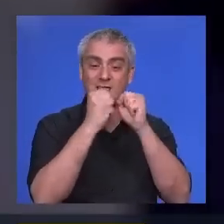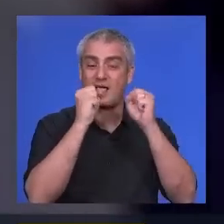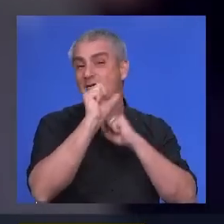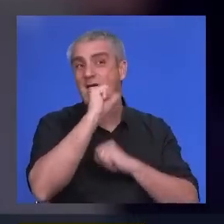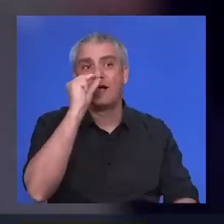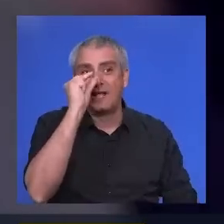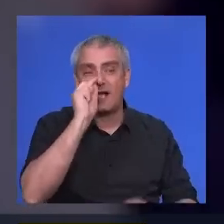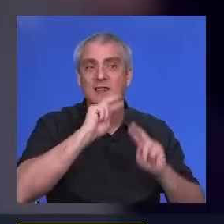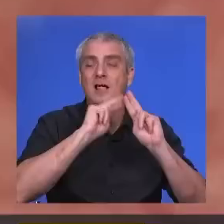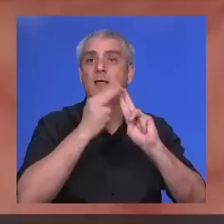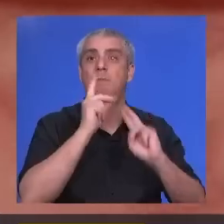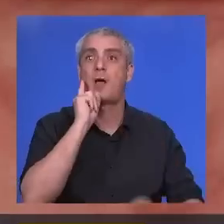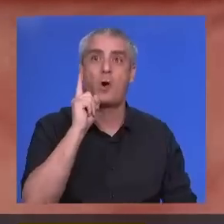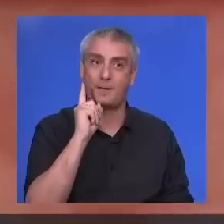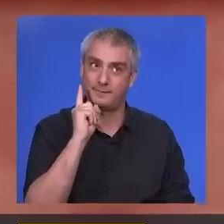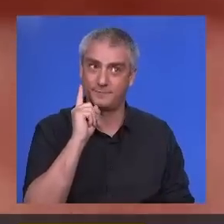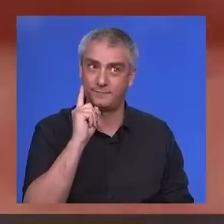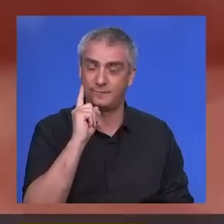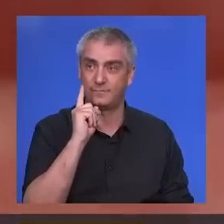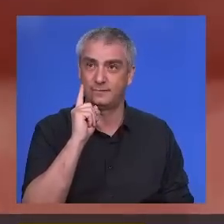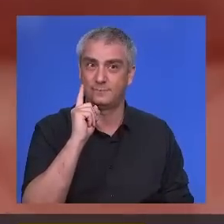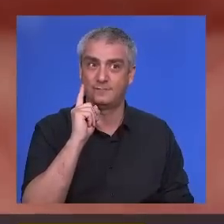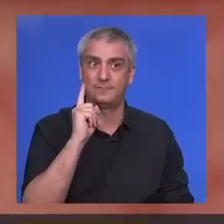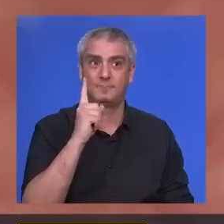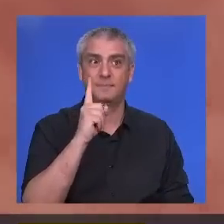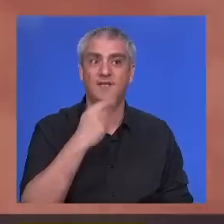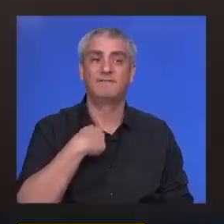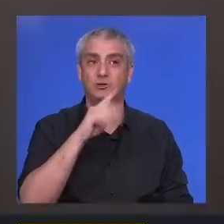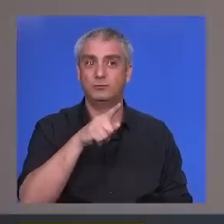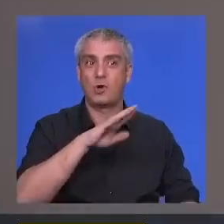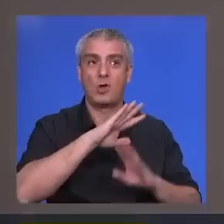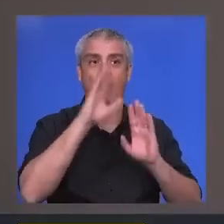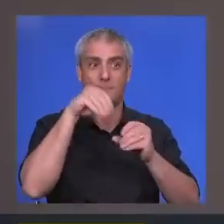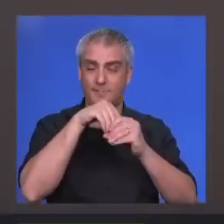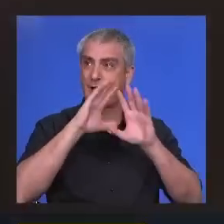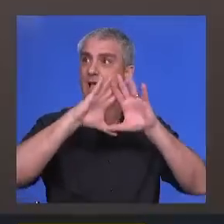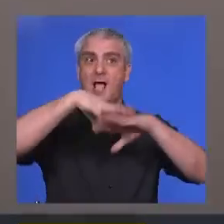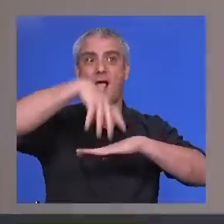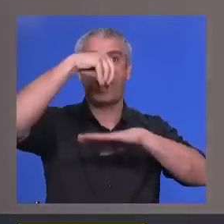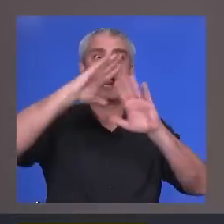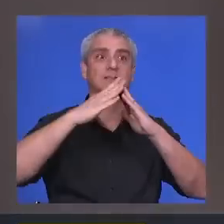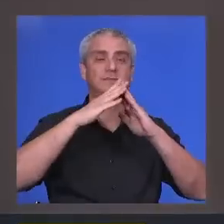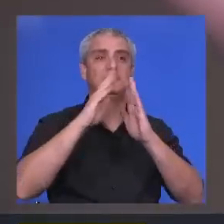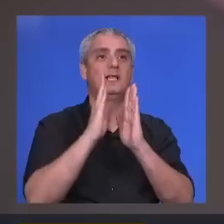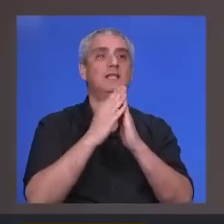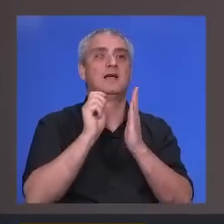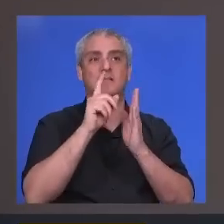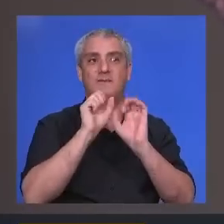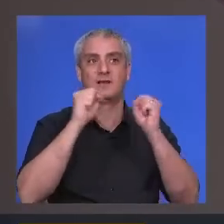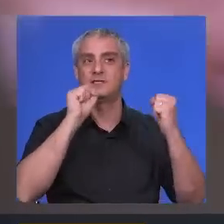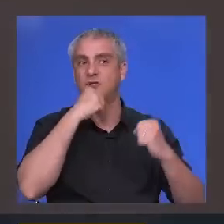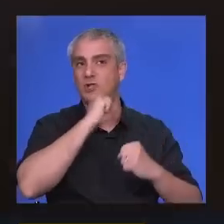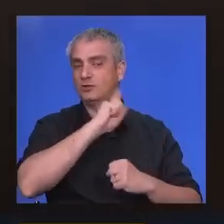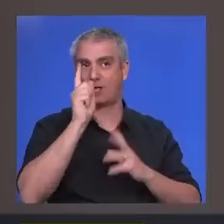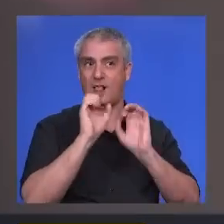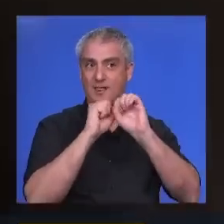smallest Bible on earth and we have here at the shrine of the book the oldest biblical manuscript of